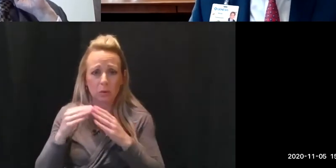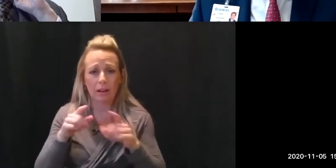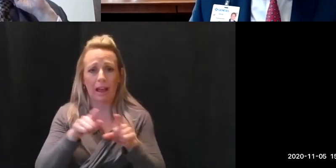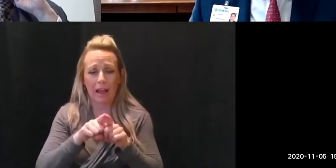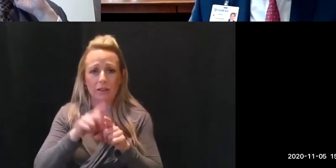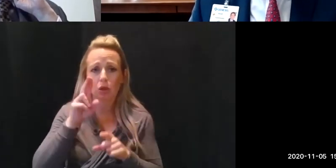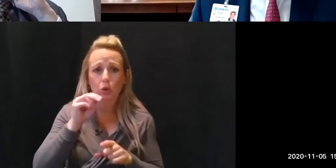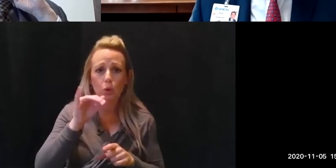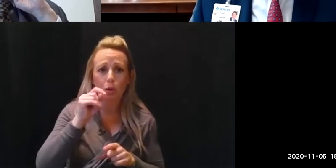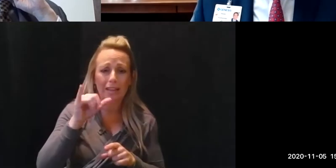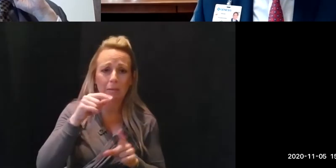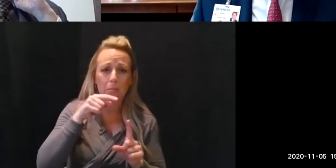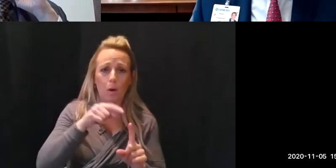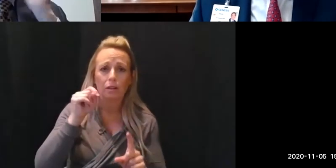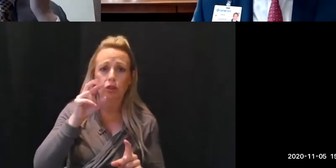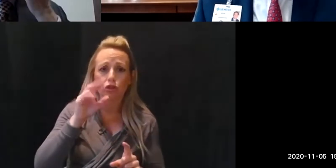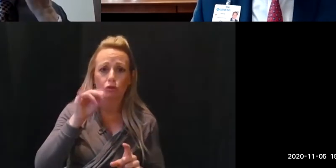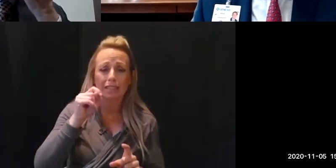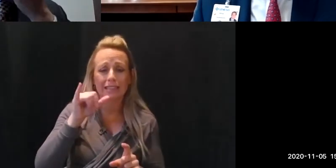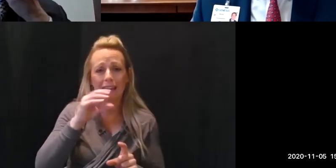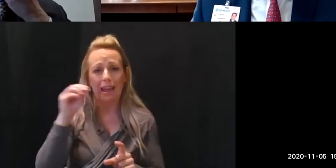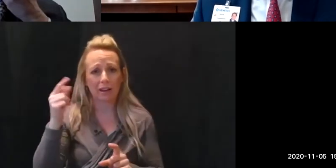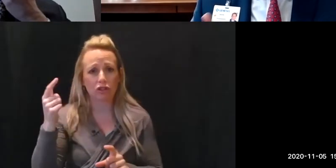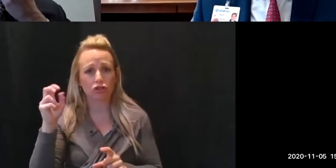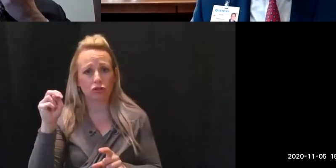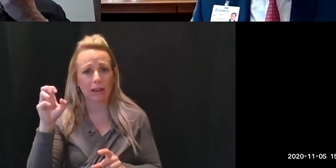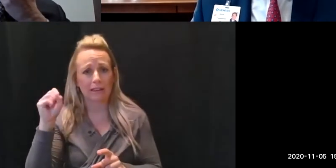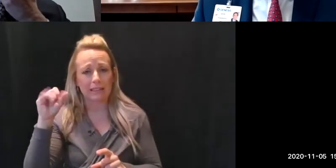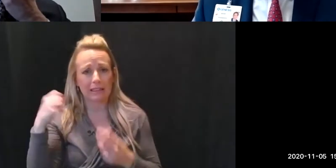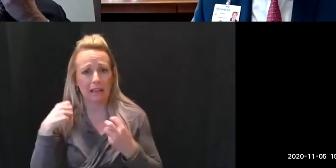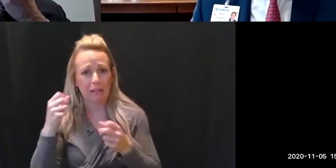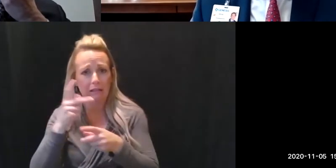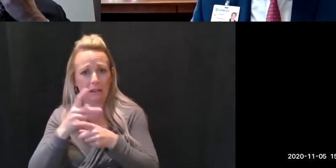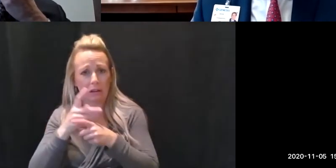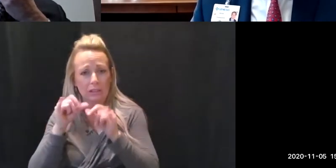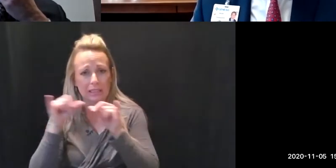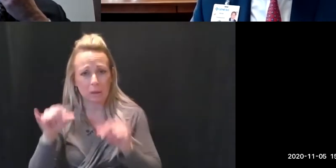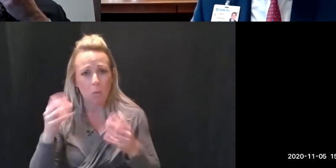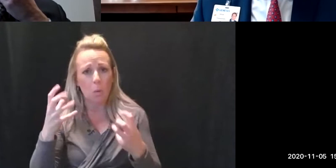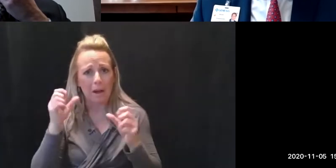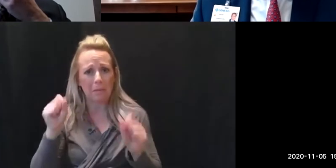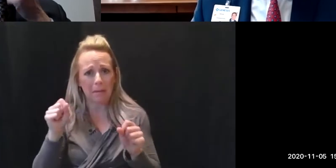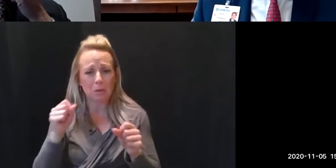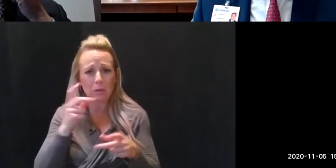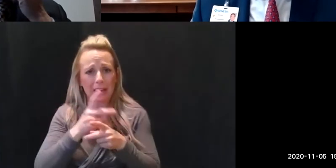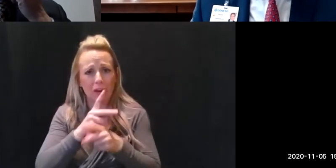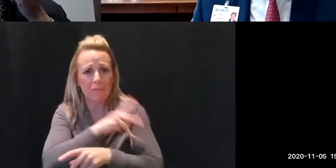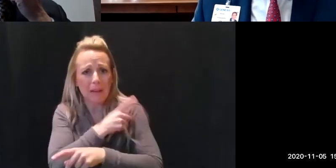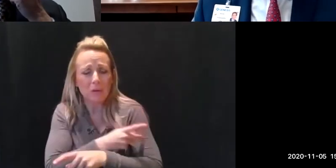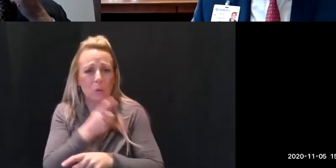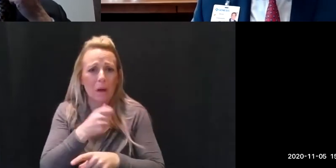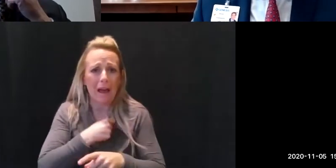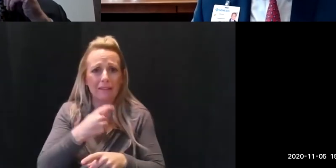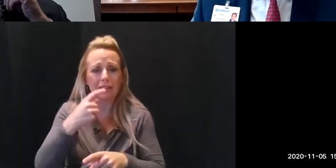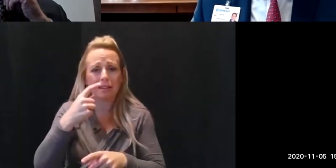UnityPoint Trinity. We want to be able to do that. We want to be able to care for all the strokes and all the heart attacks and all the other things that